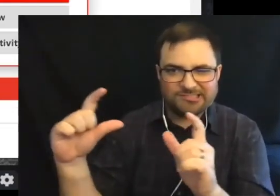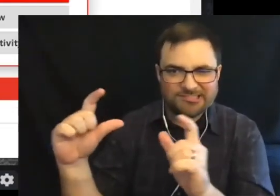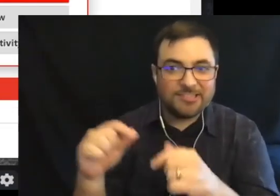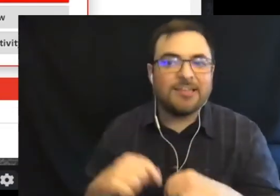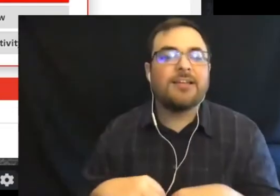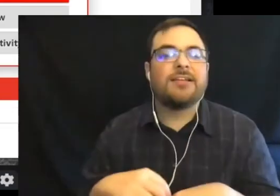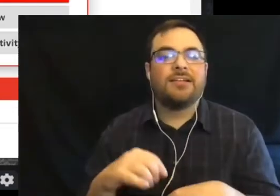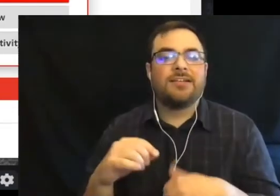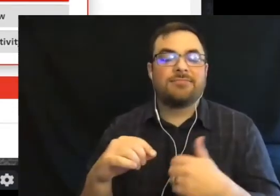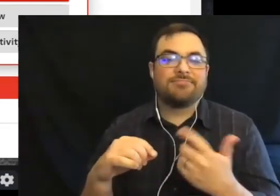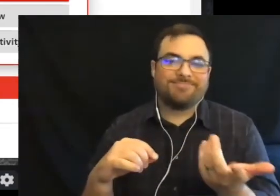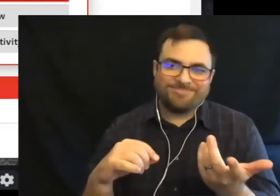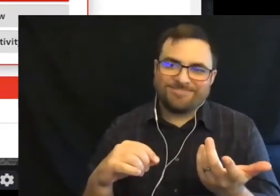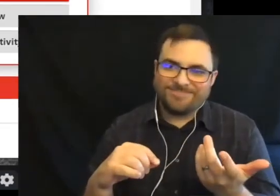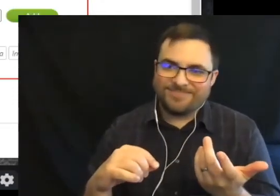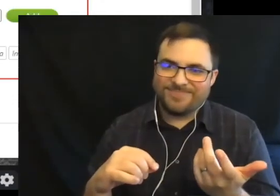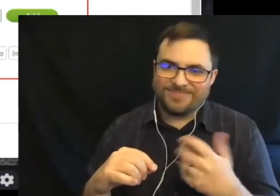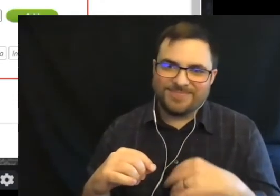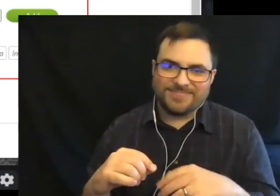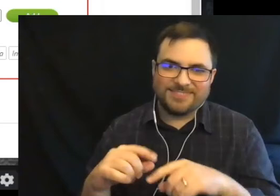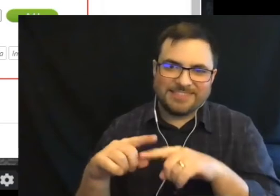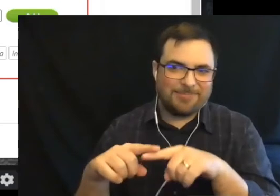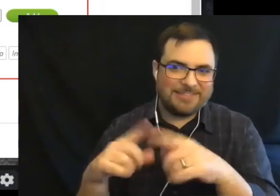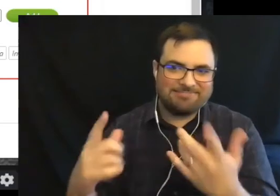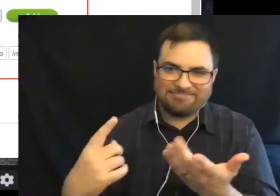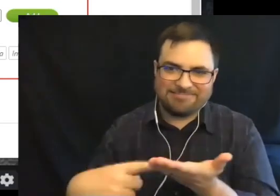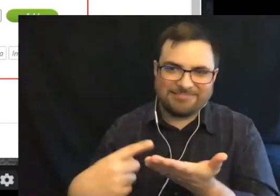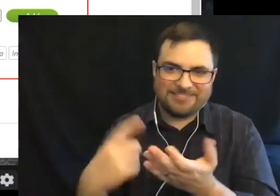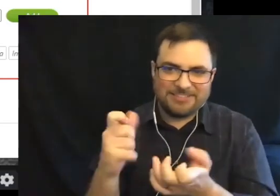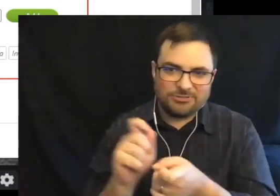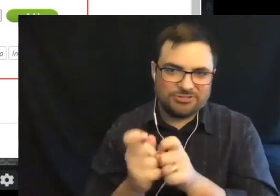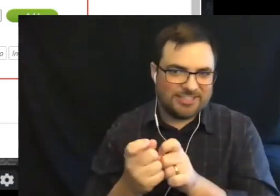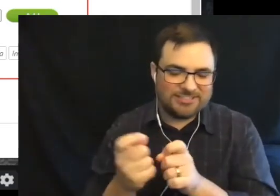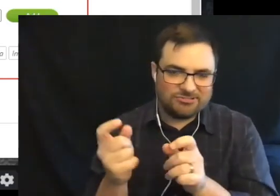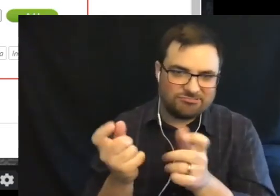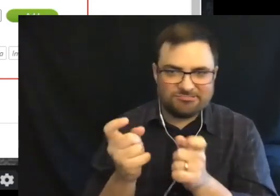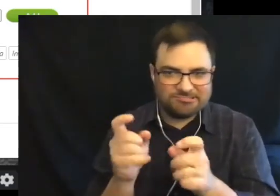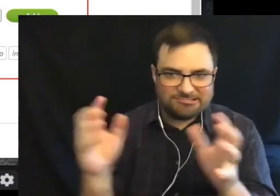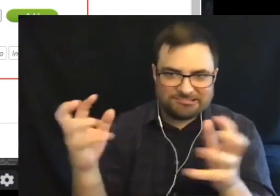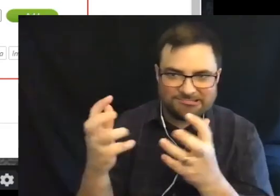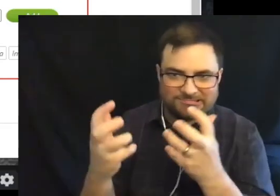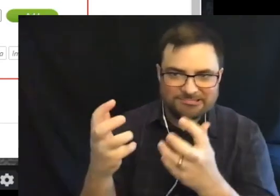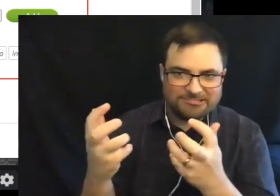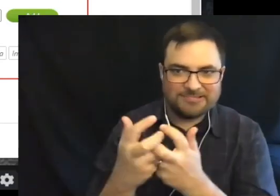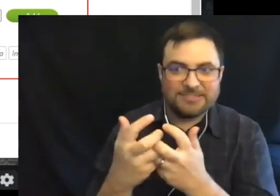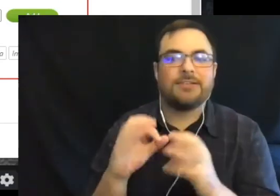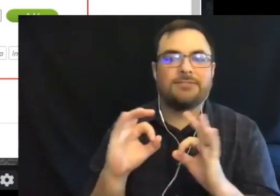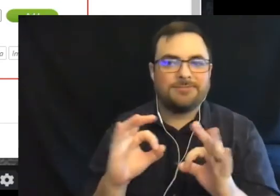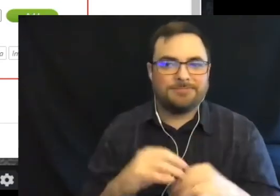Sometimes the size is a little bit off, but we usually can make it work. We want to hit